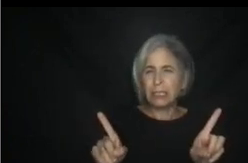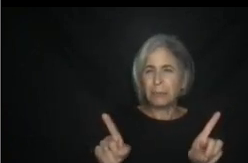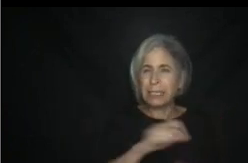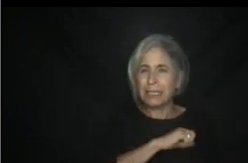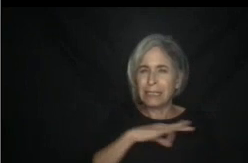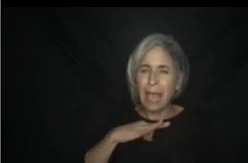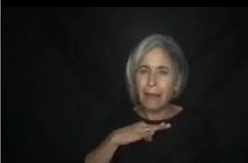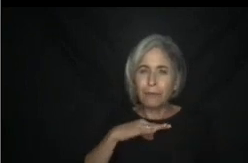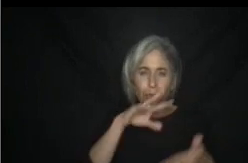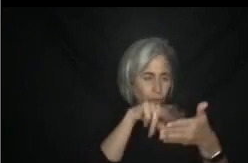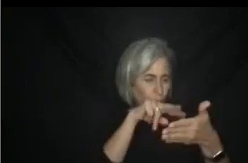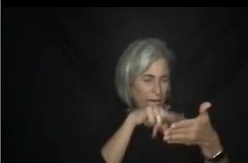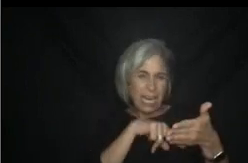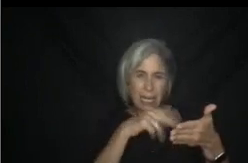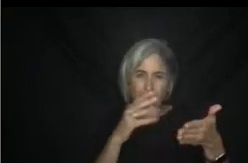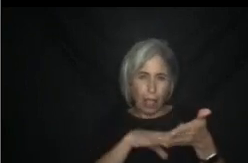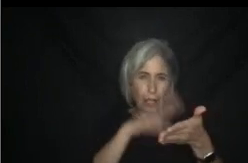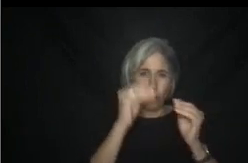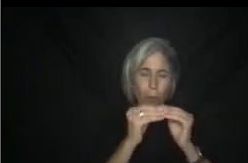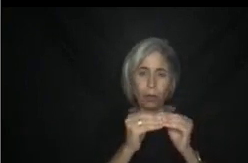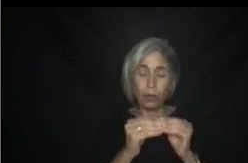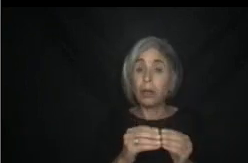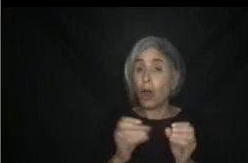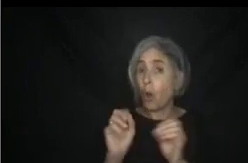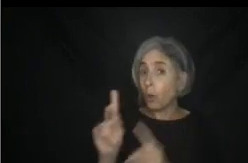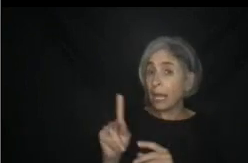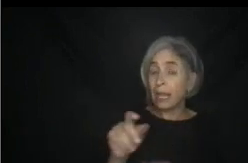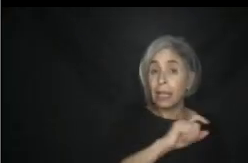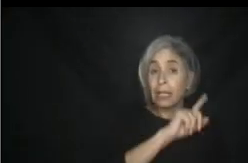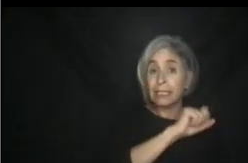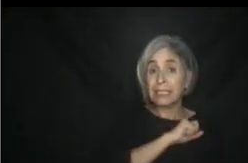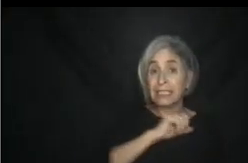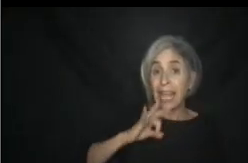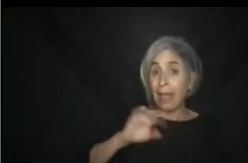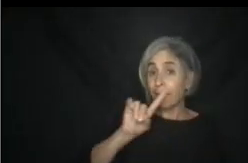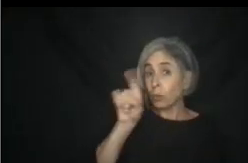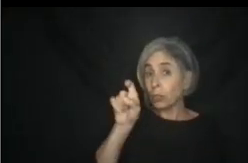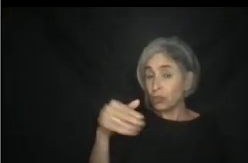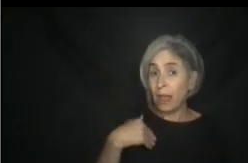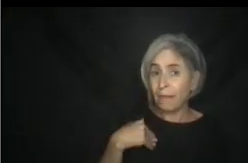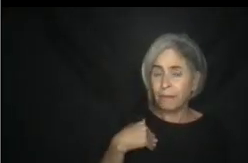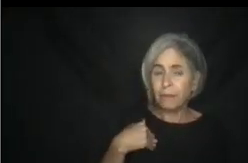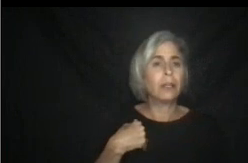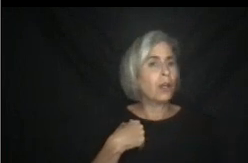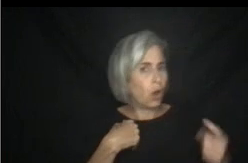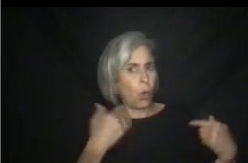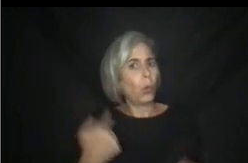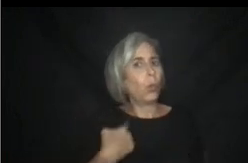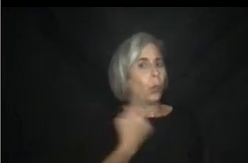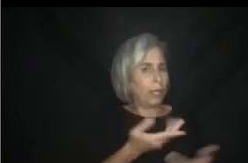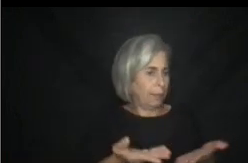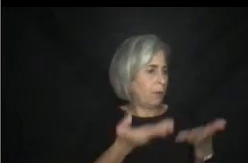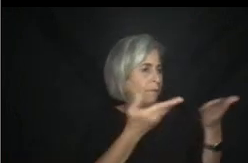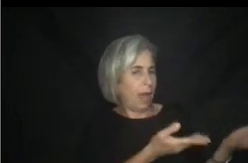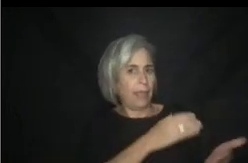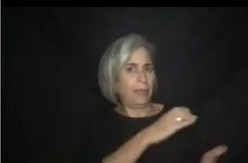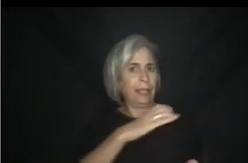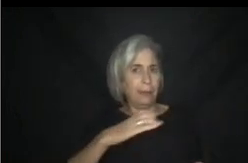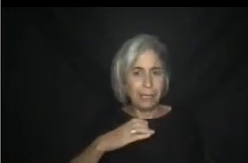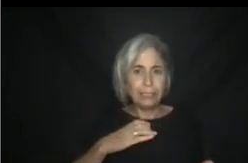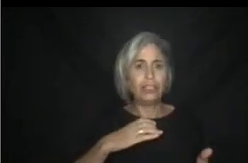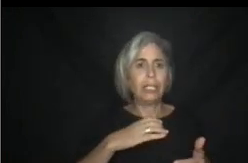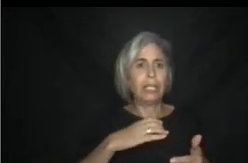educate themselves on. All right, questions from staff? Mr. Mayor, I was just going to say we can provide the commission an update on that and other legislation as